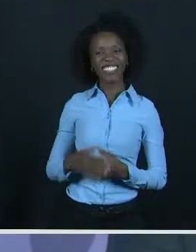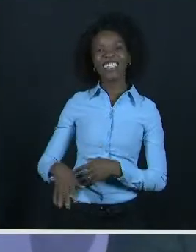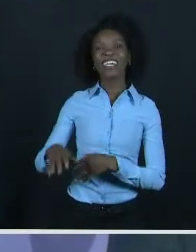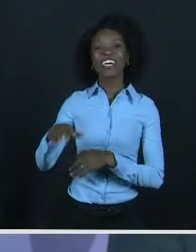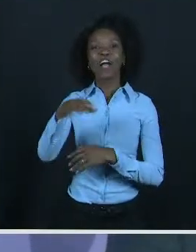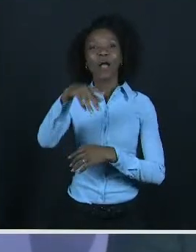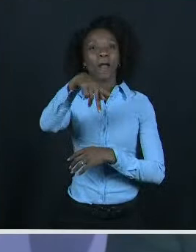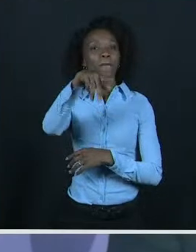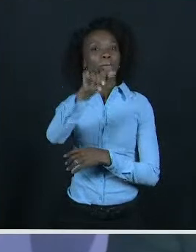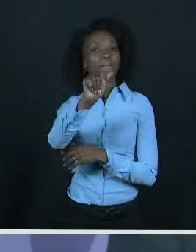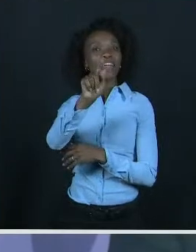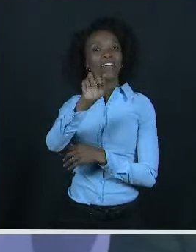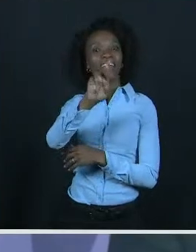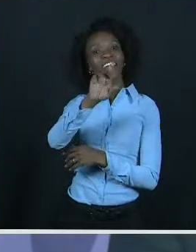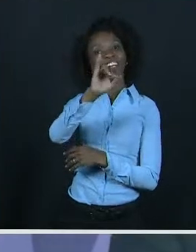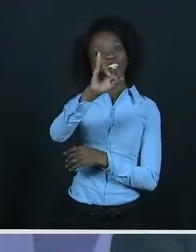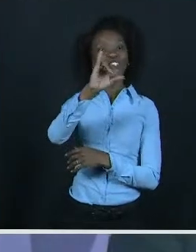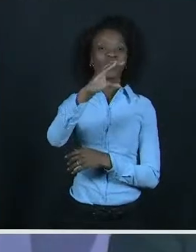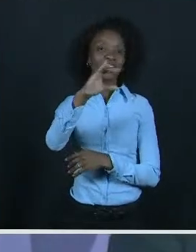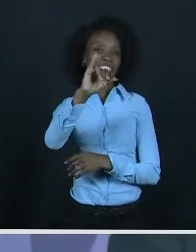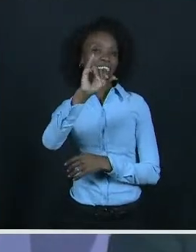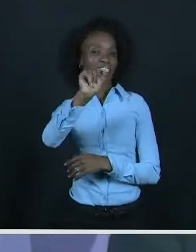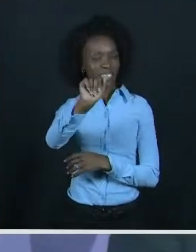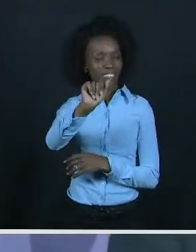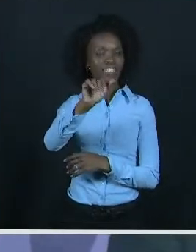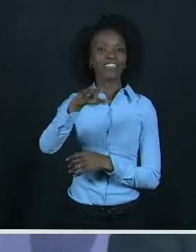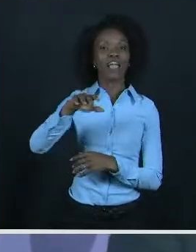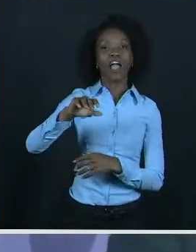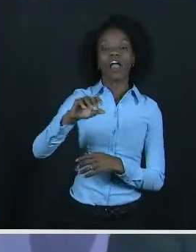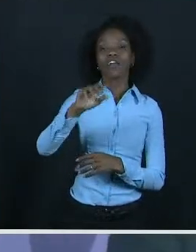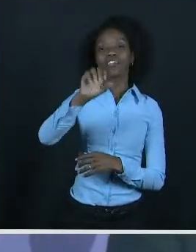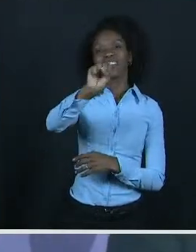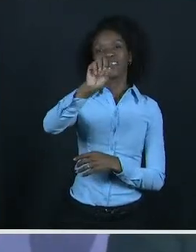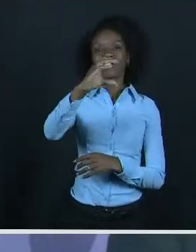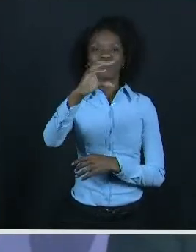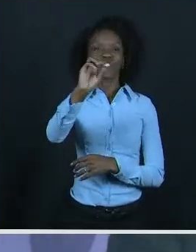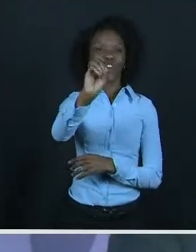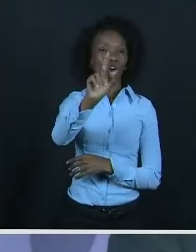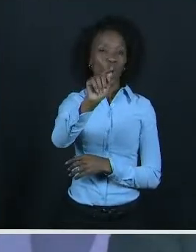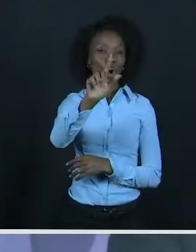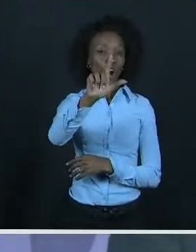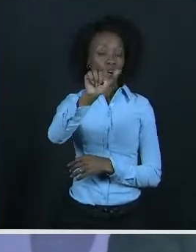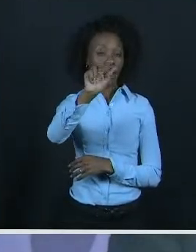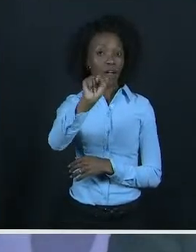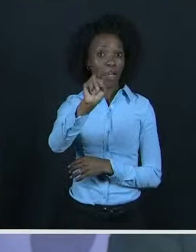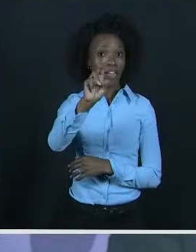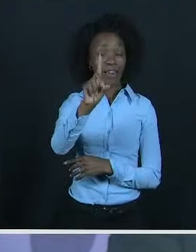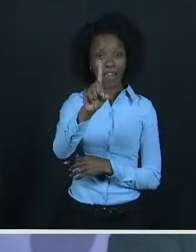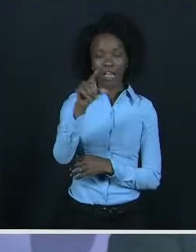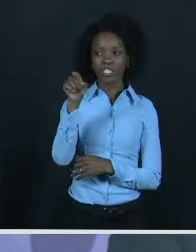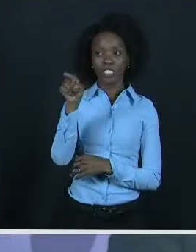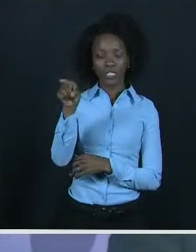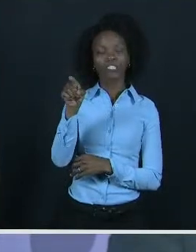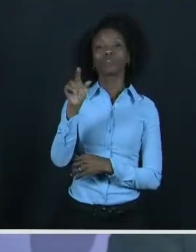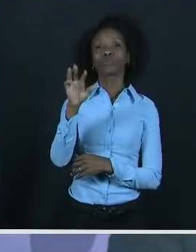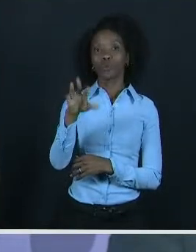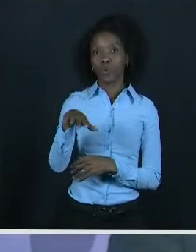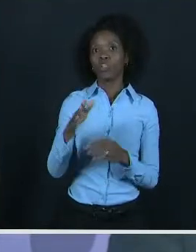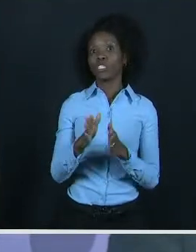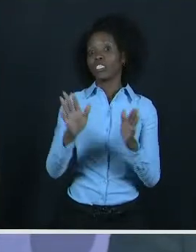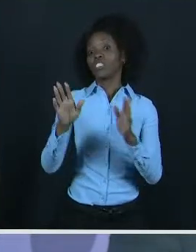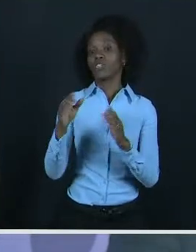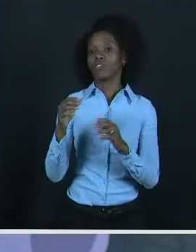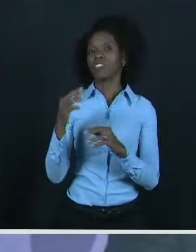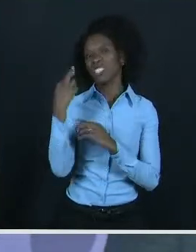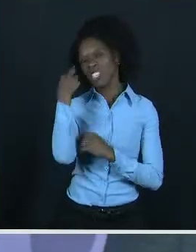Patricia Scotland, who is Secretary General of the Commonwealth, very passionate person when it comes to the question of gender-based